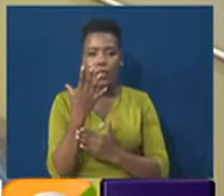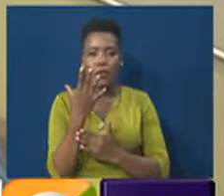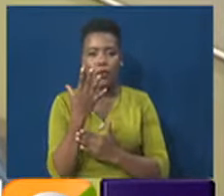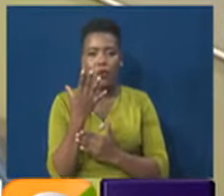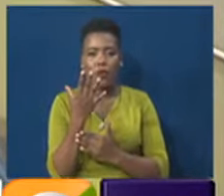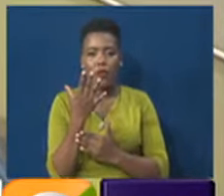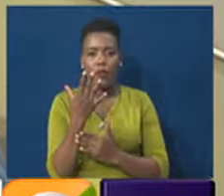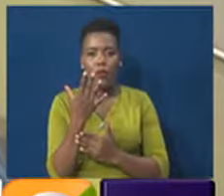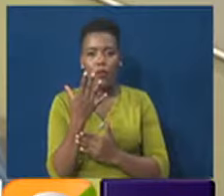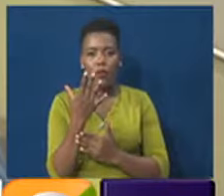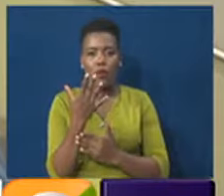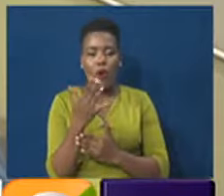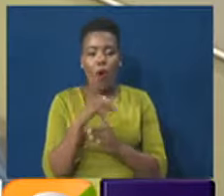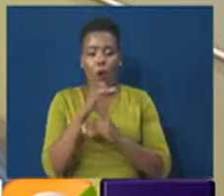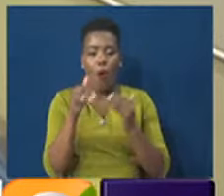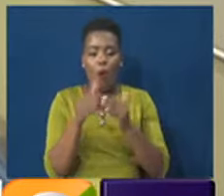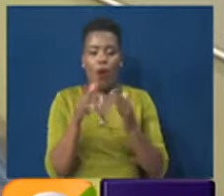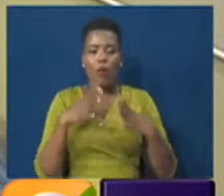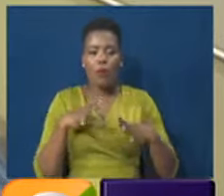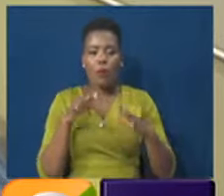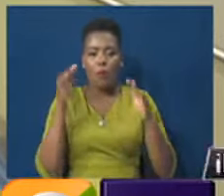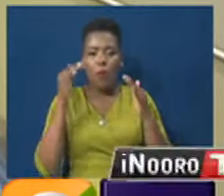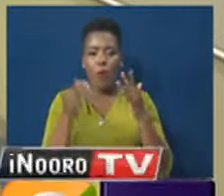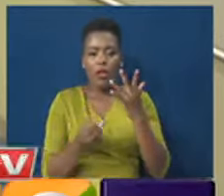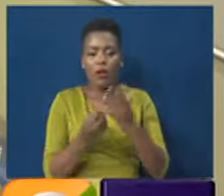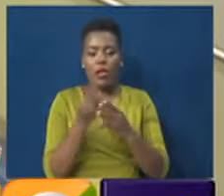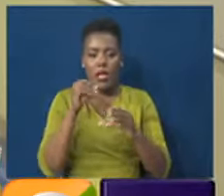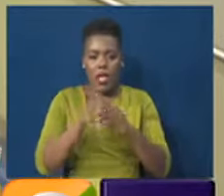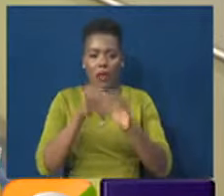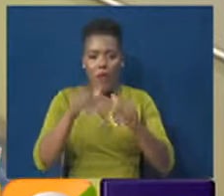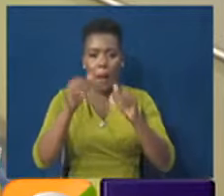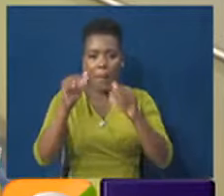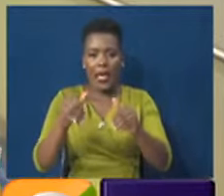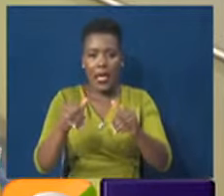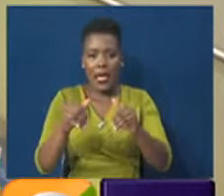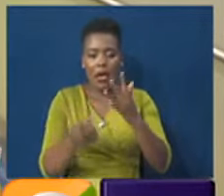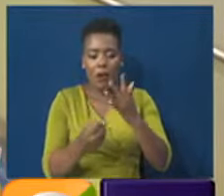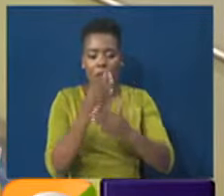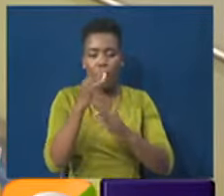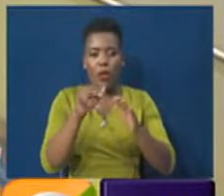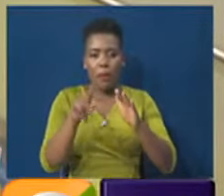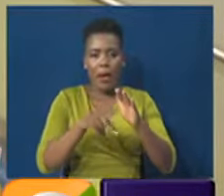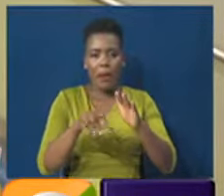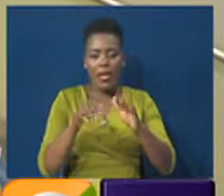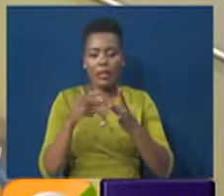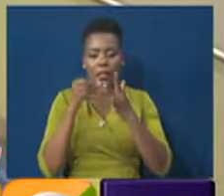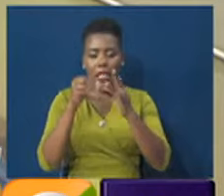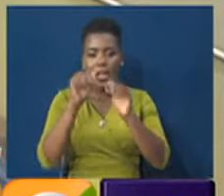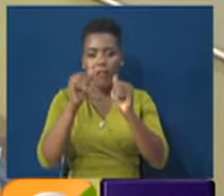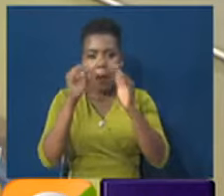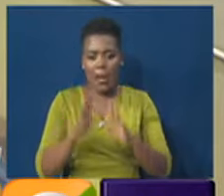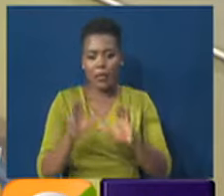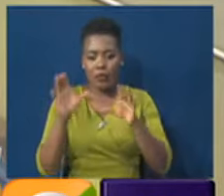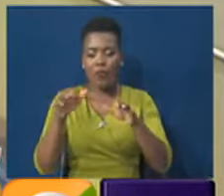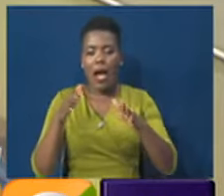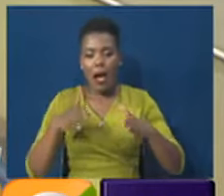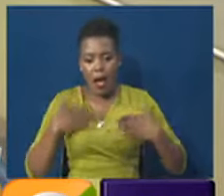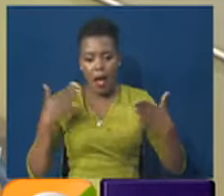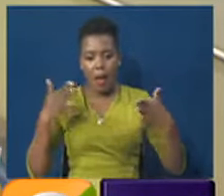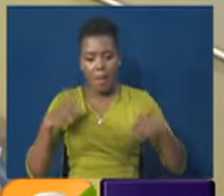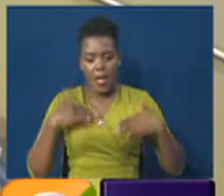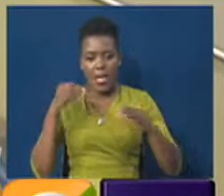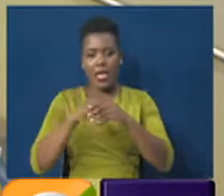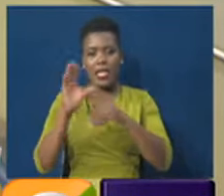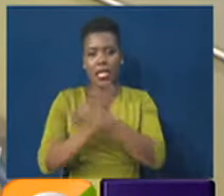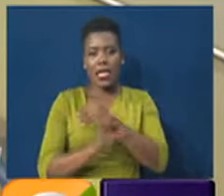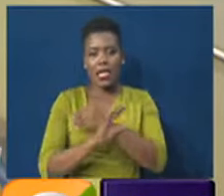in the primary production in Kenya is actually happy. Primary production and especially farmers. Farmers are happy in this